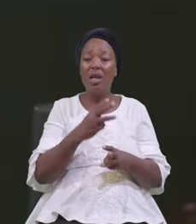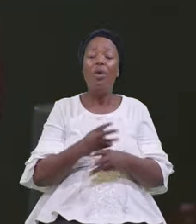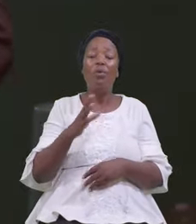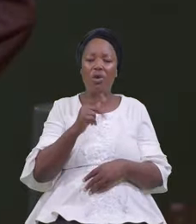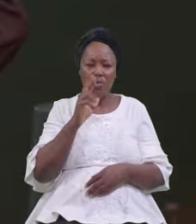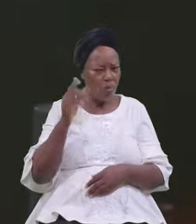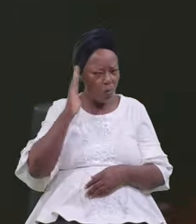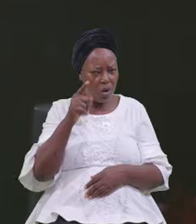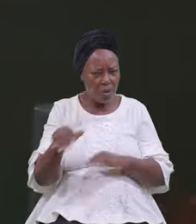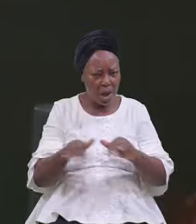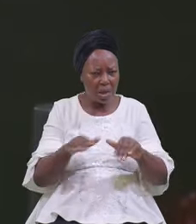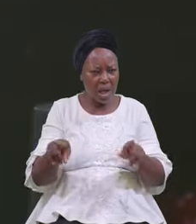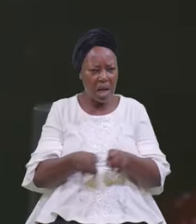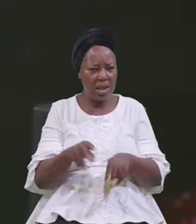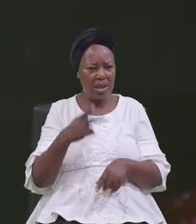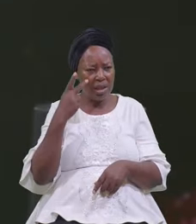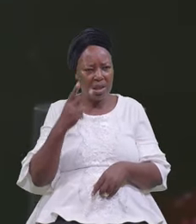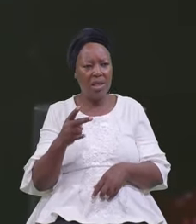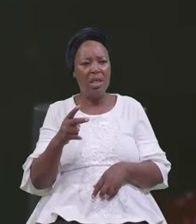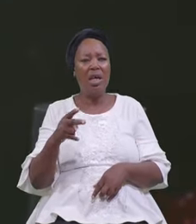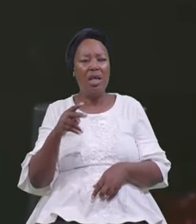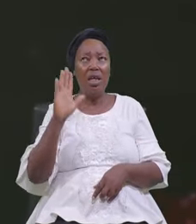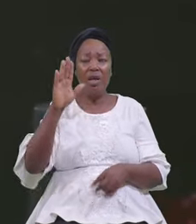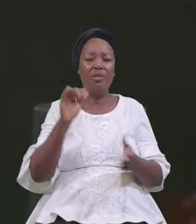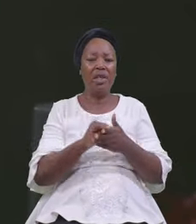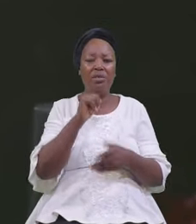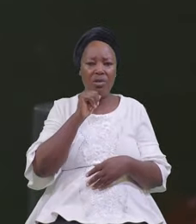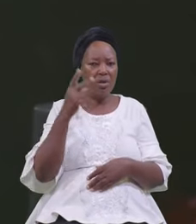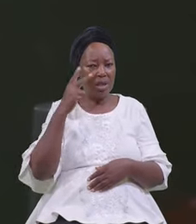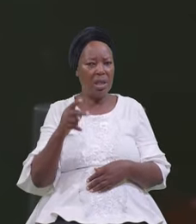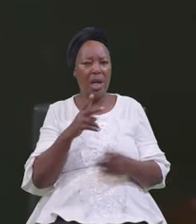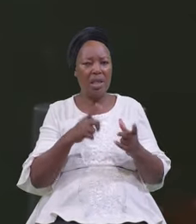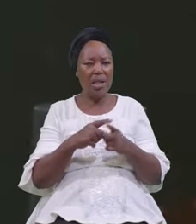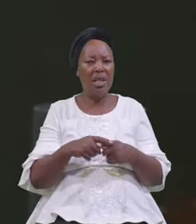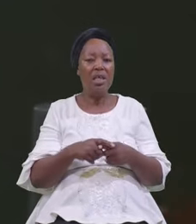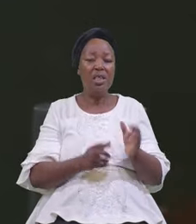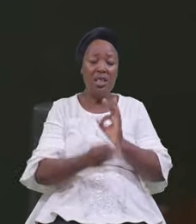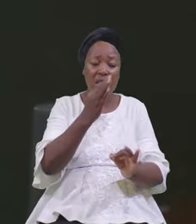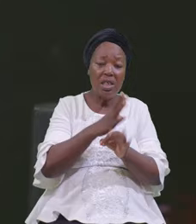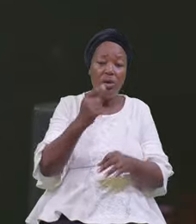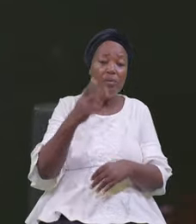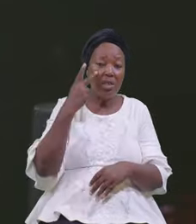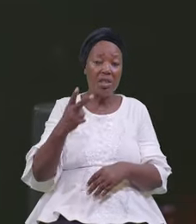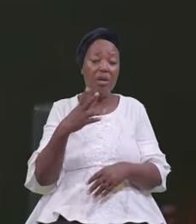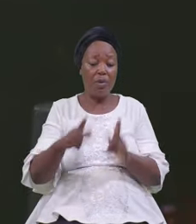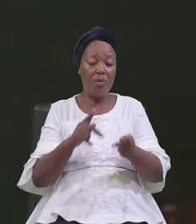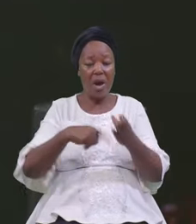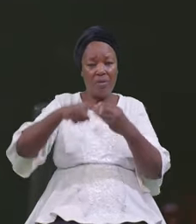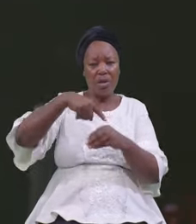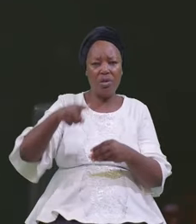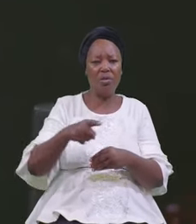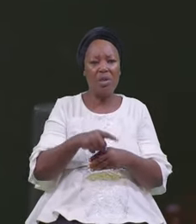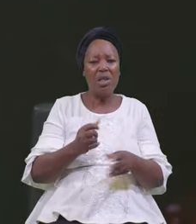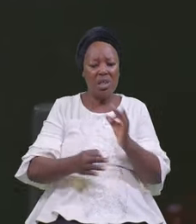the invisible rather than seeing, you know, the people around you, rather than seeing their frowns, rather